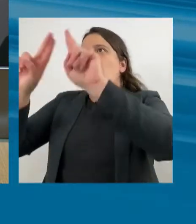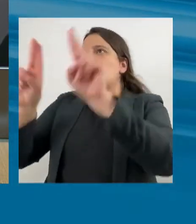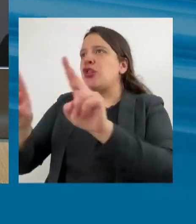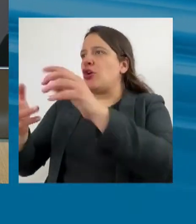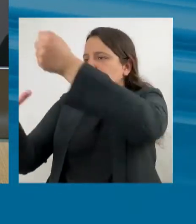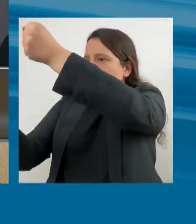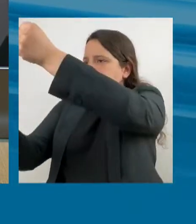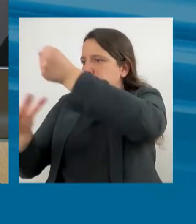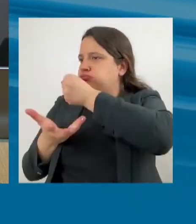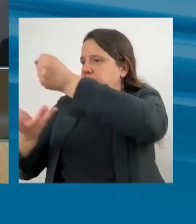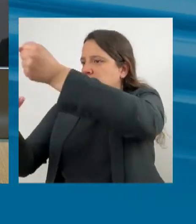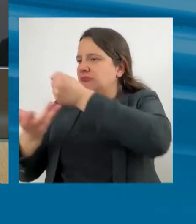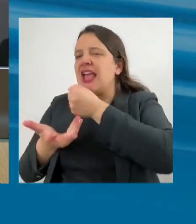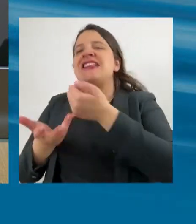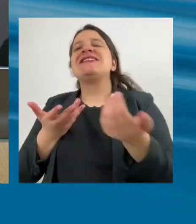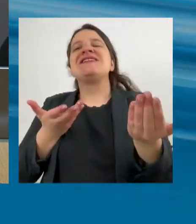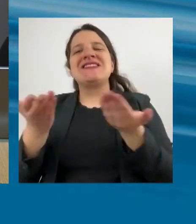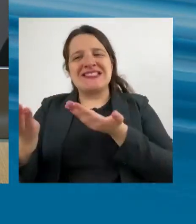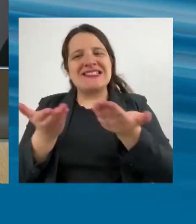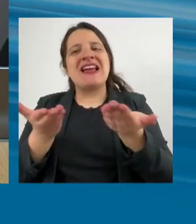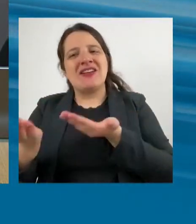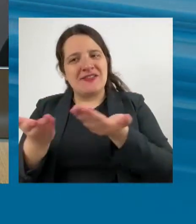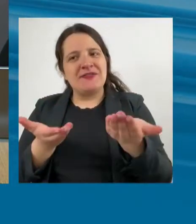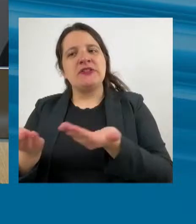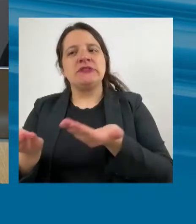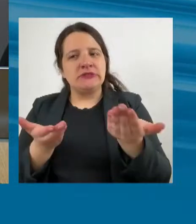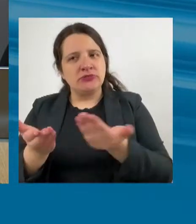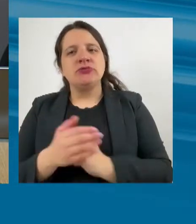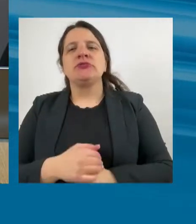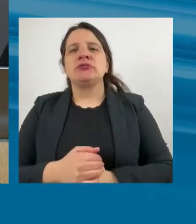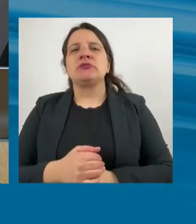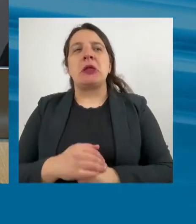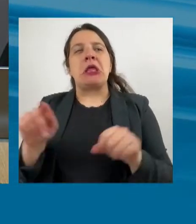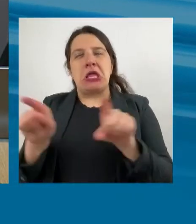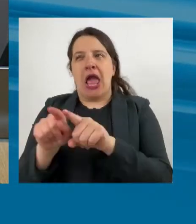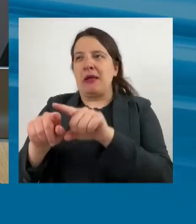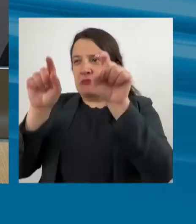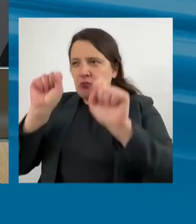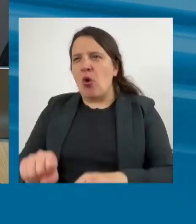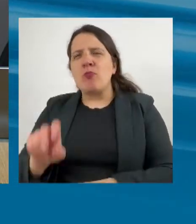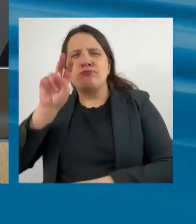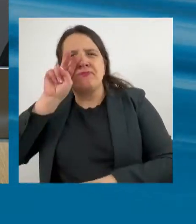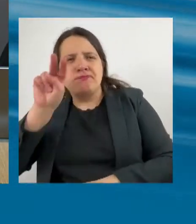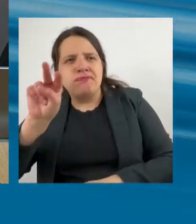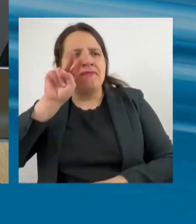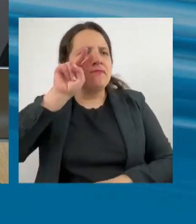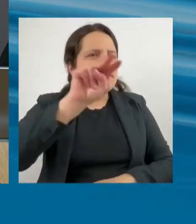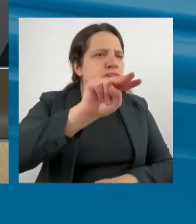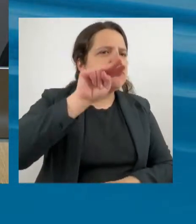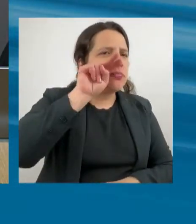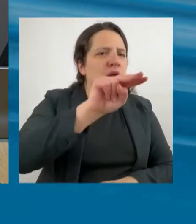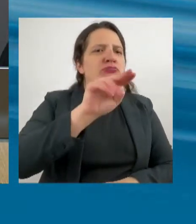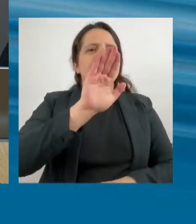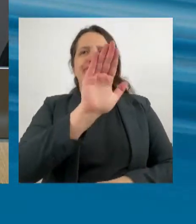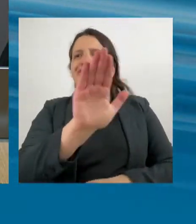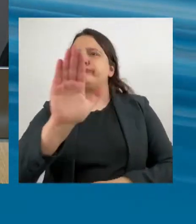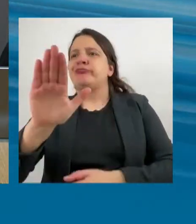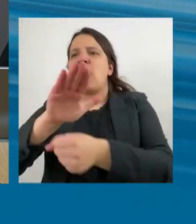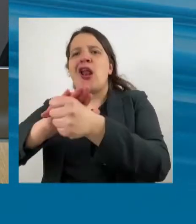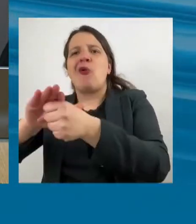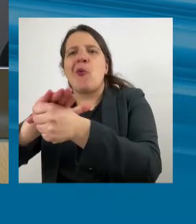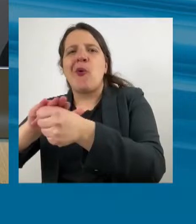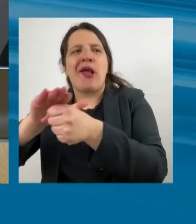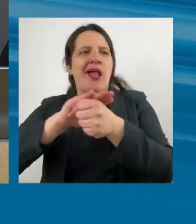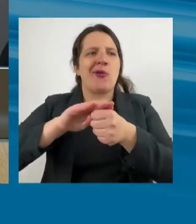has judged the Caribbean wrongfully for a long time. The tragedy is that coming out of a sugar